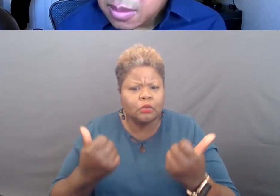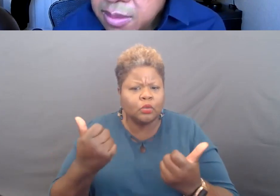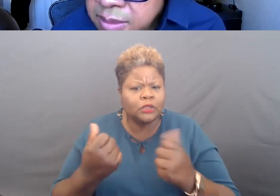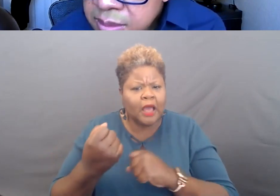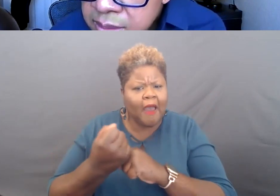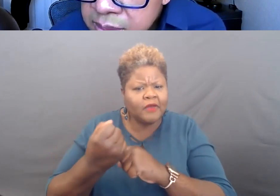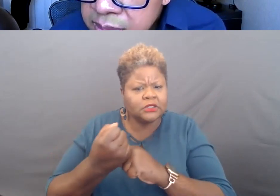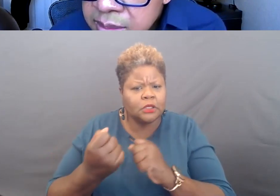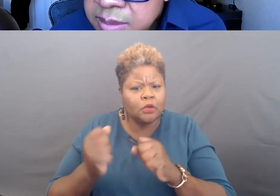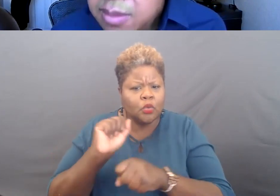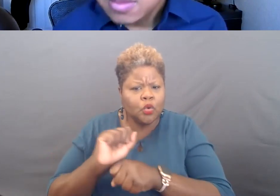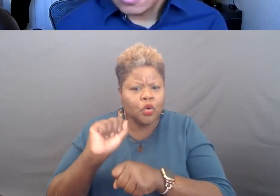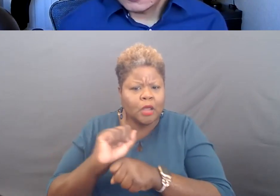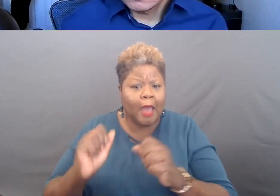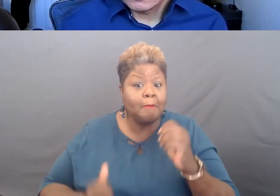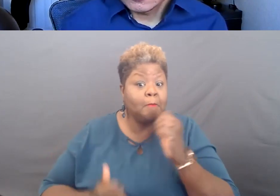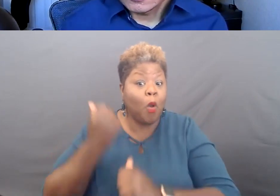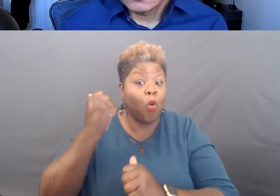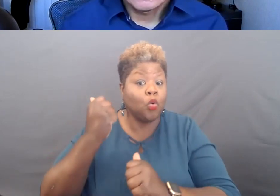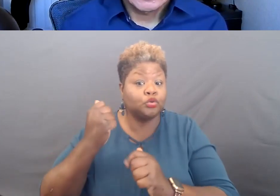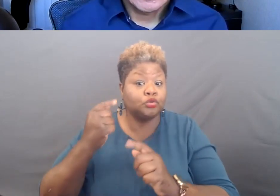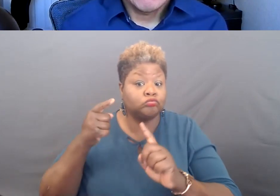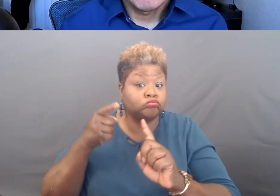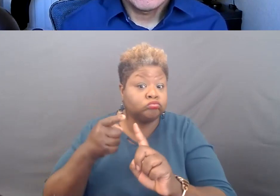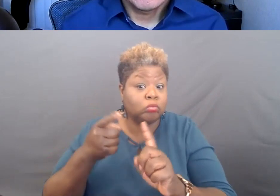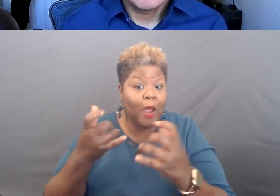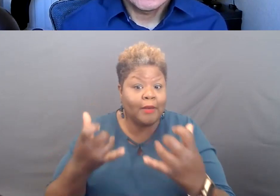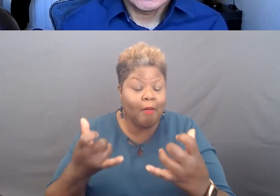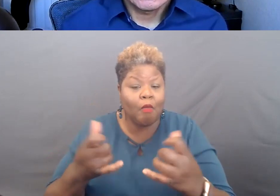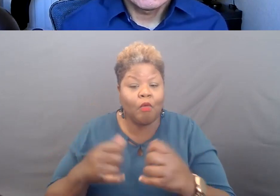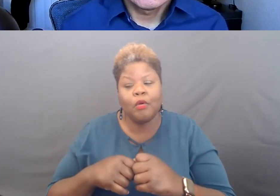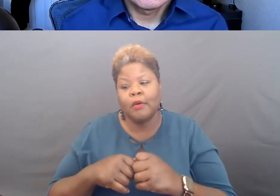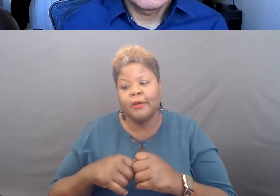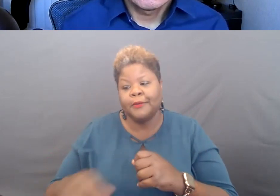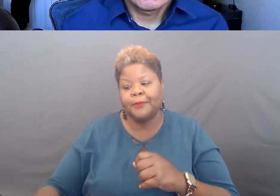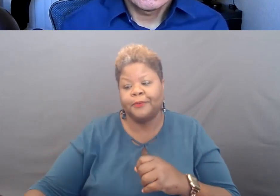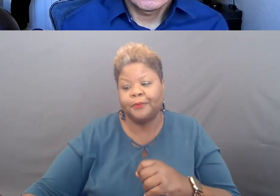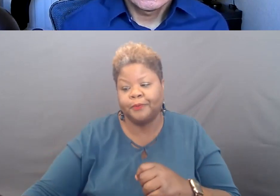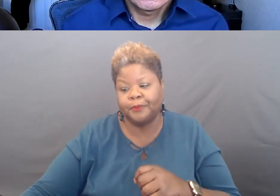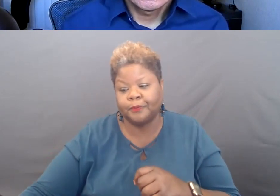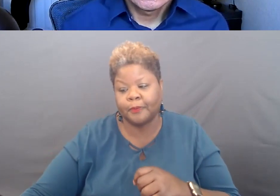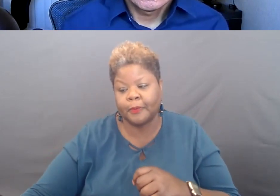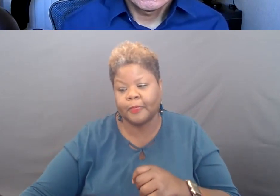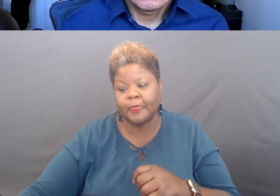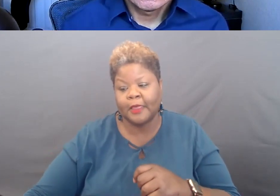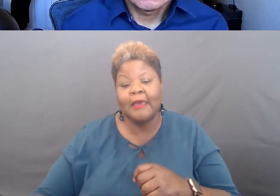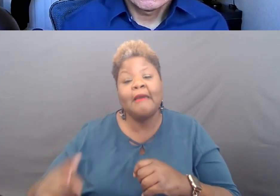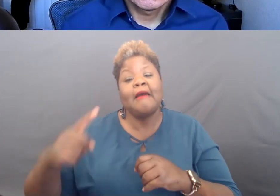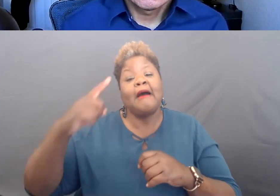are you most passionate about right now? Well, I mean, I think one of the things that that is